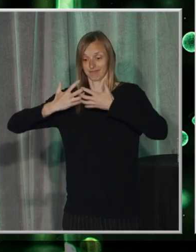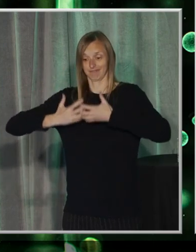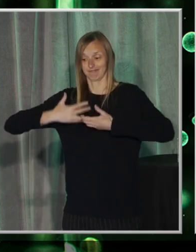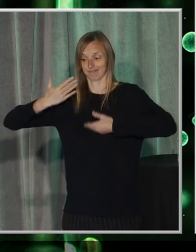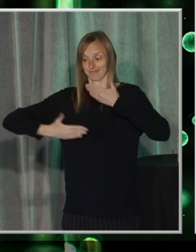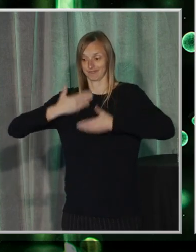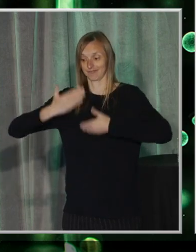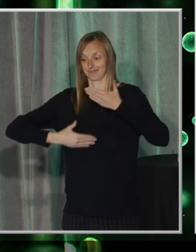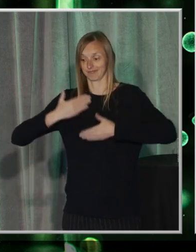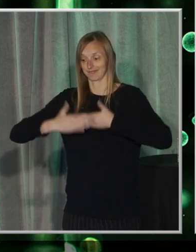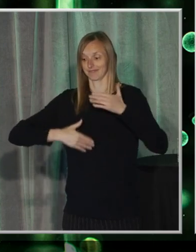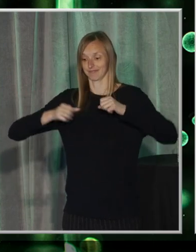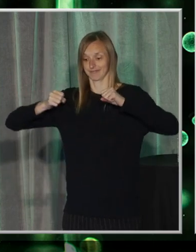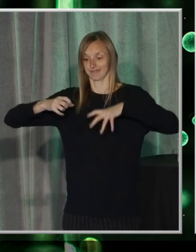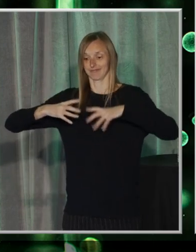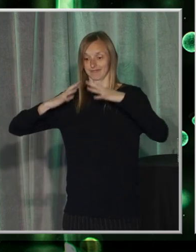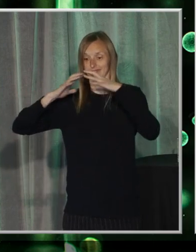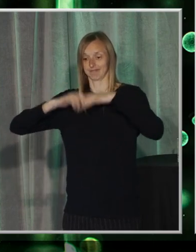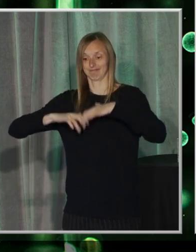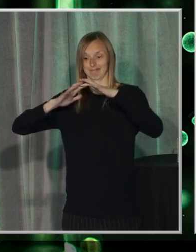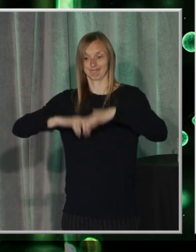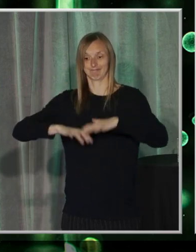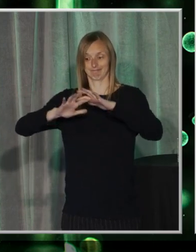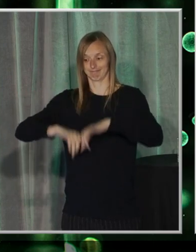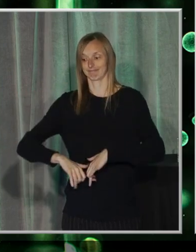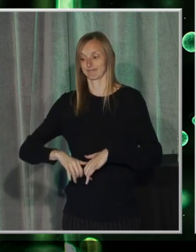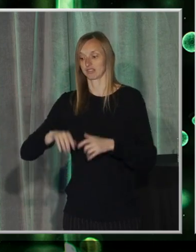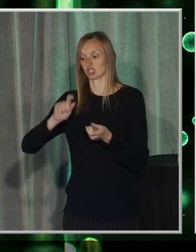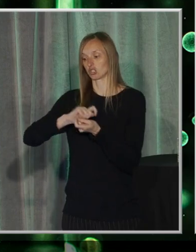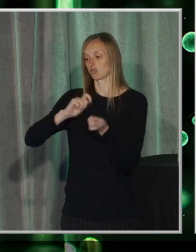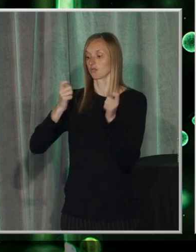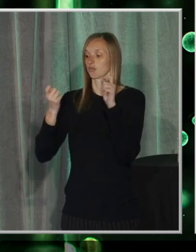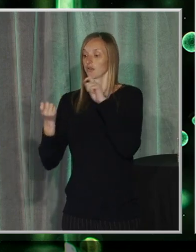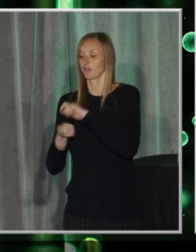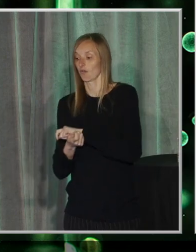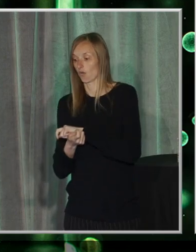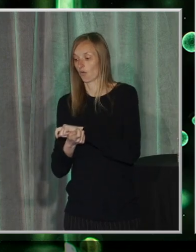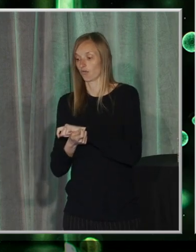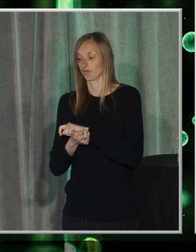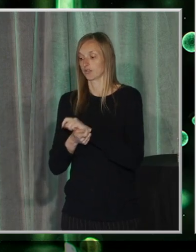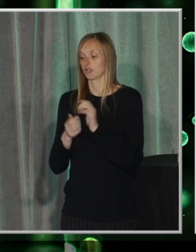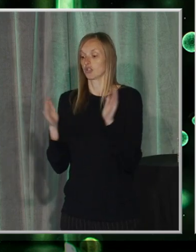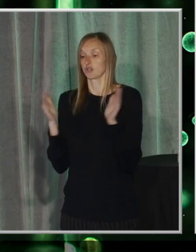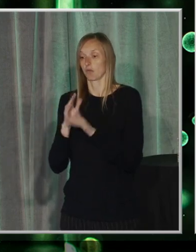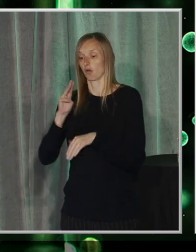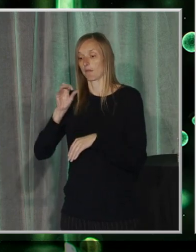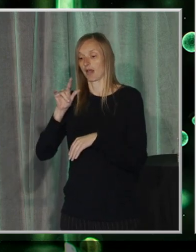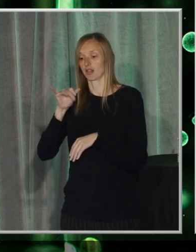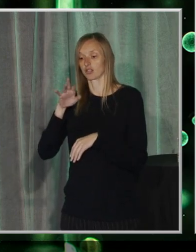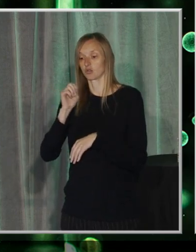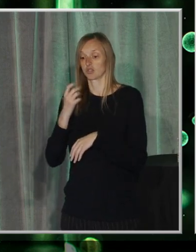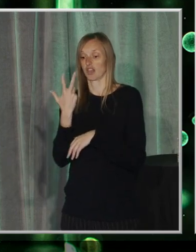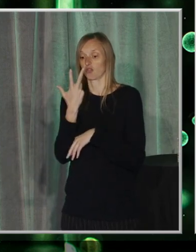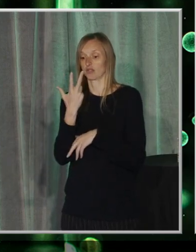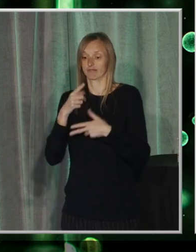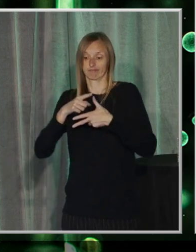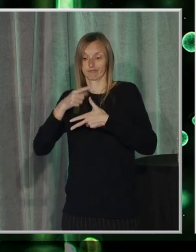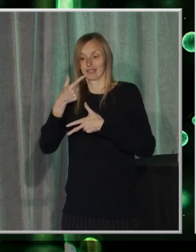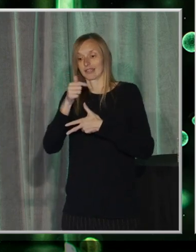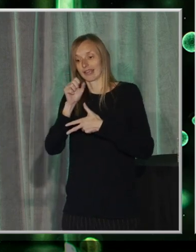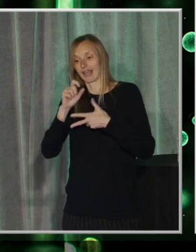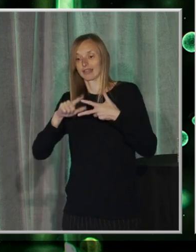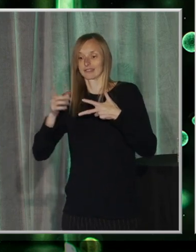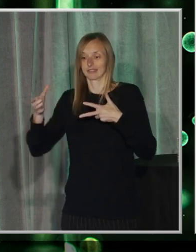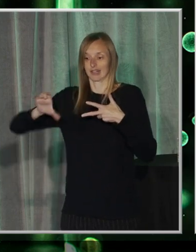undergoes enzymatic degradation and transforms into small molecules in three states, gas, liquid,